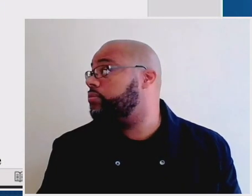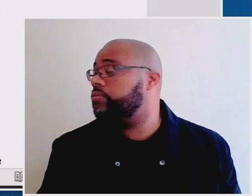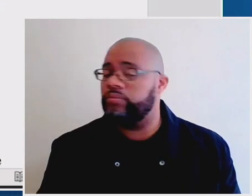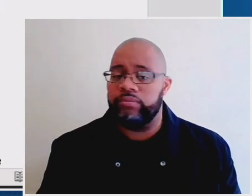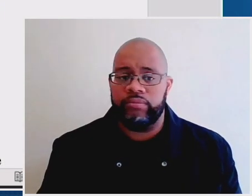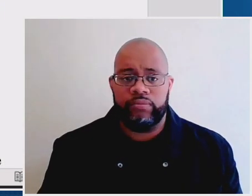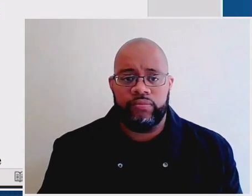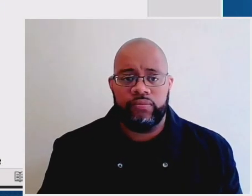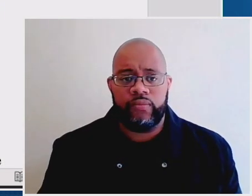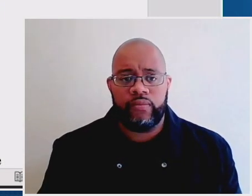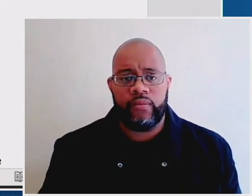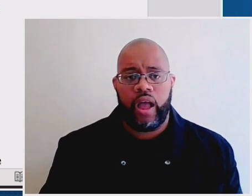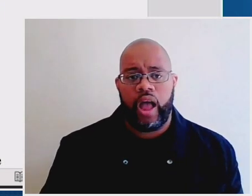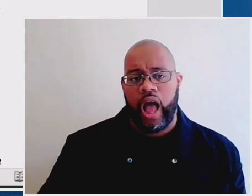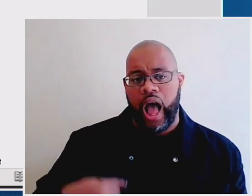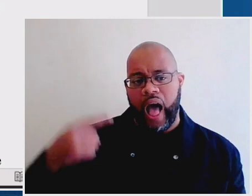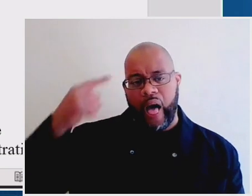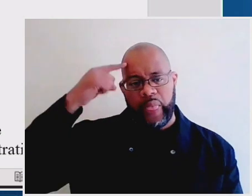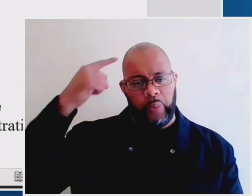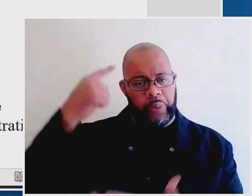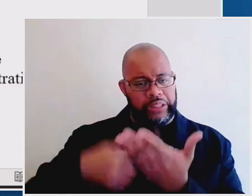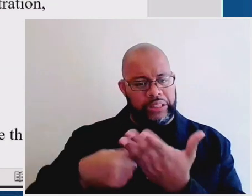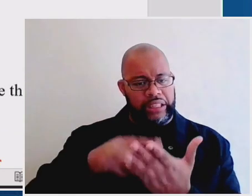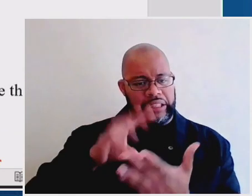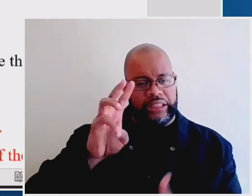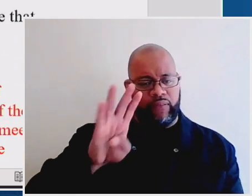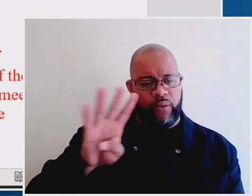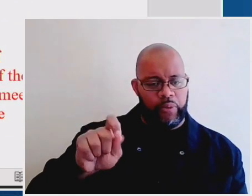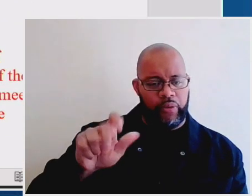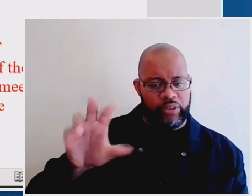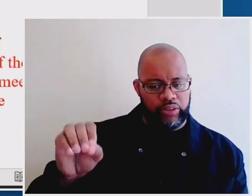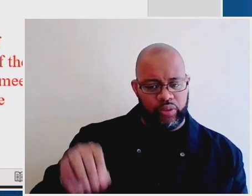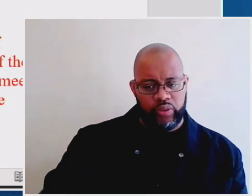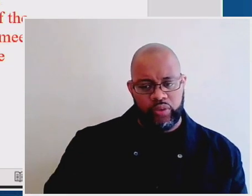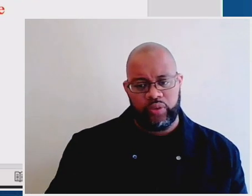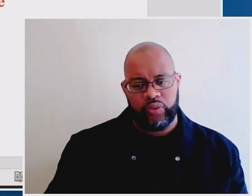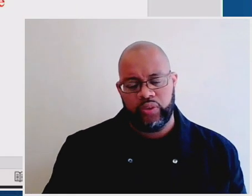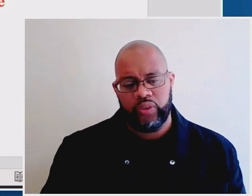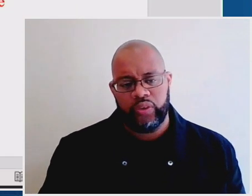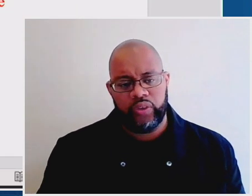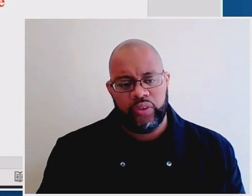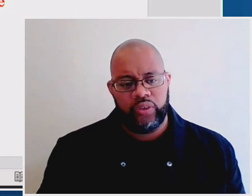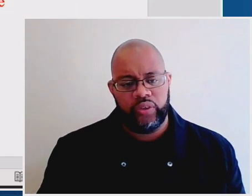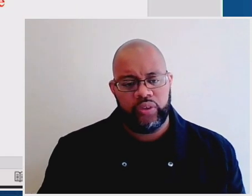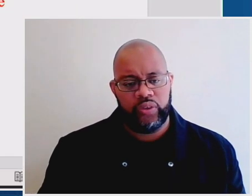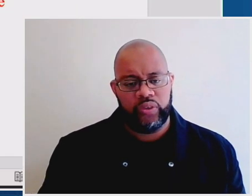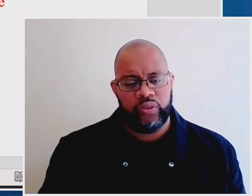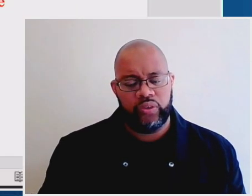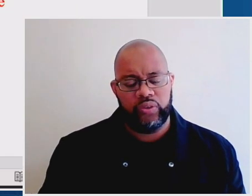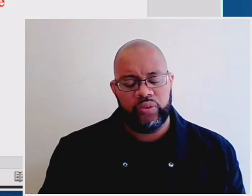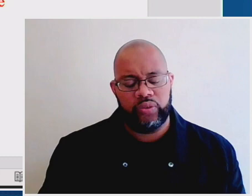Okay, I think we discussed this one, 644.30. Other requirements,